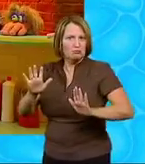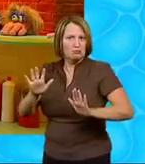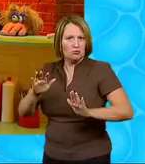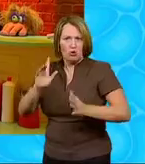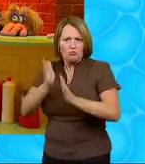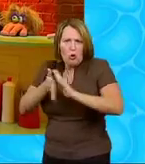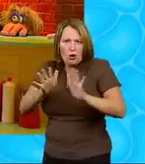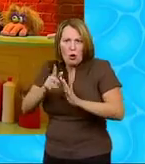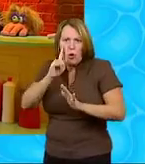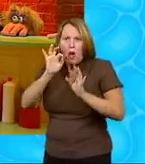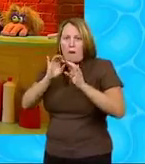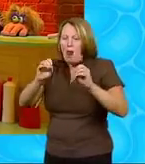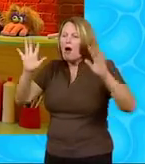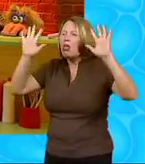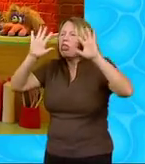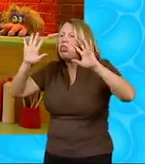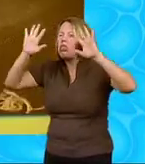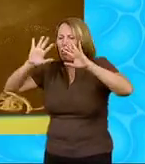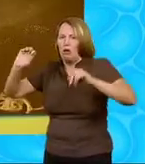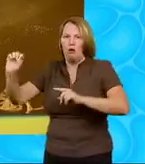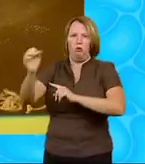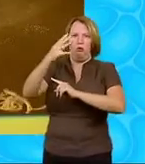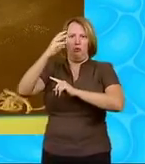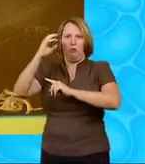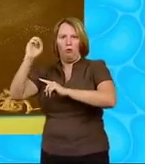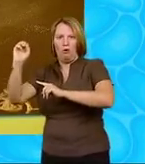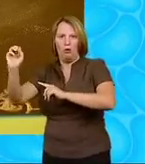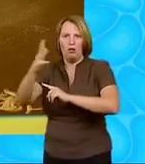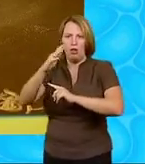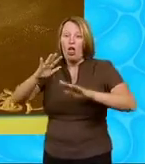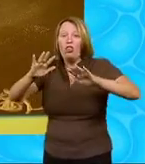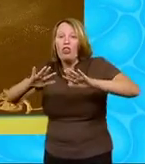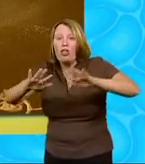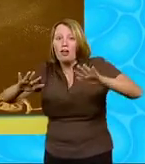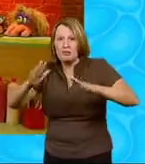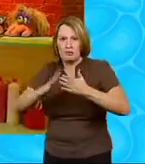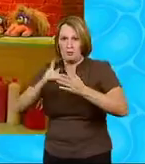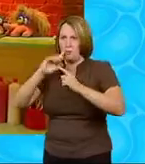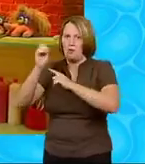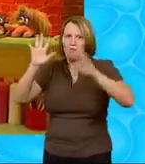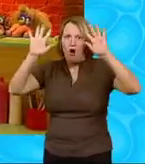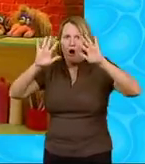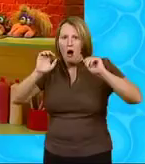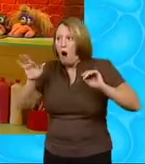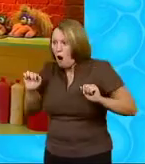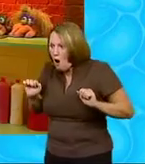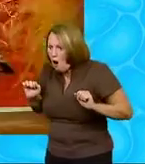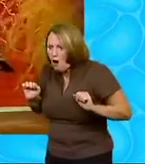ruined, because it just looks like it was a foggy night. See, you've smudged it, and the light's shining through the fog. Oh. See, it's